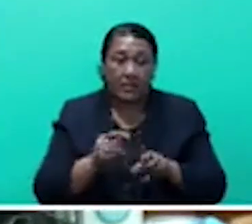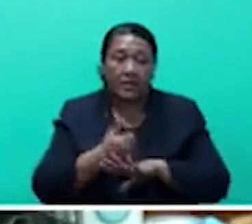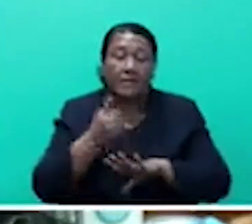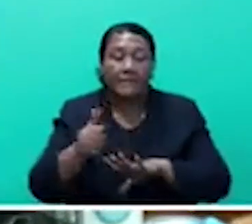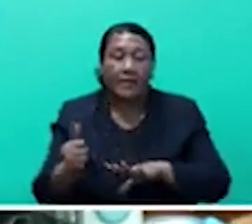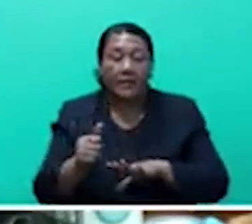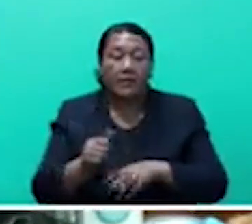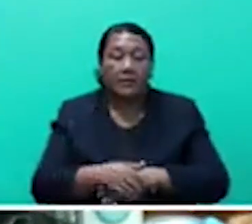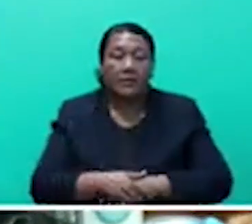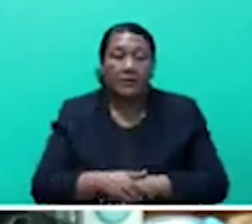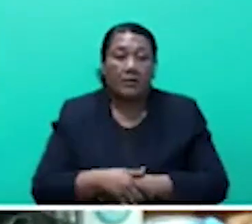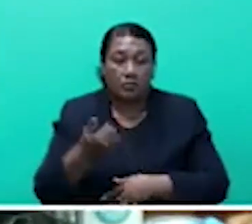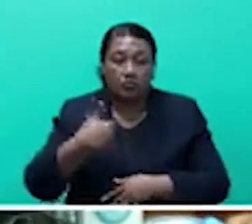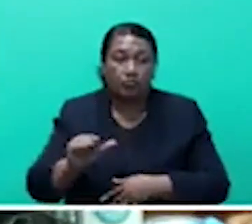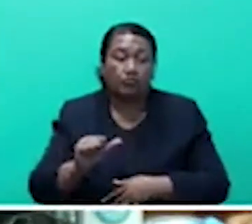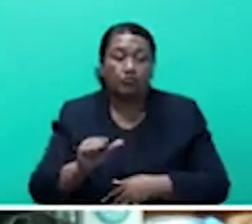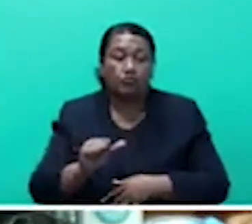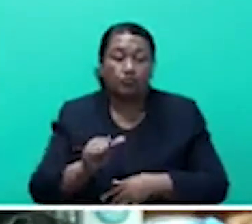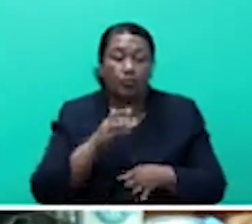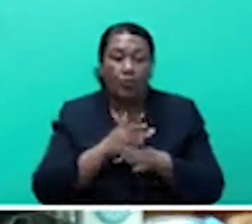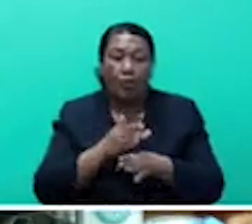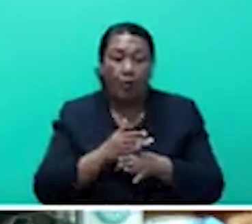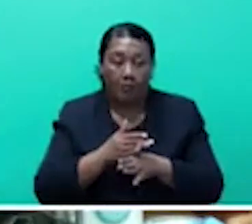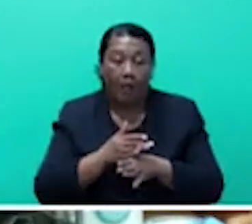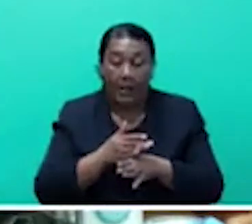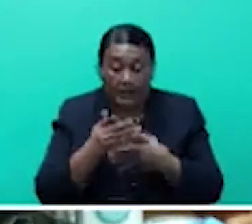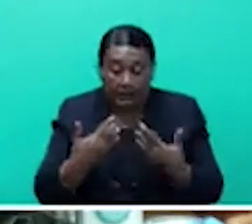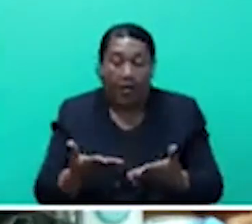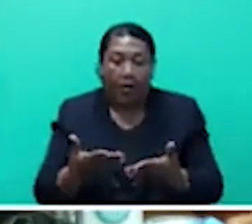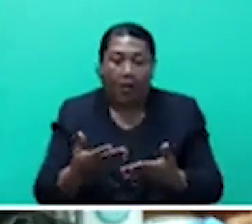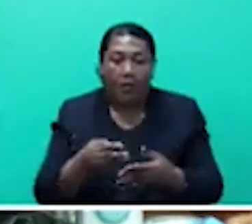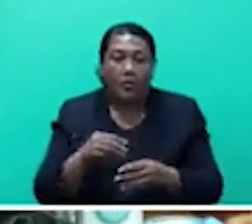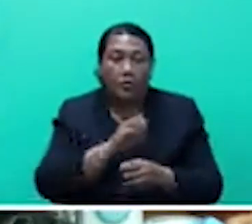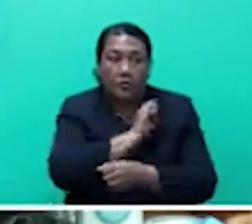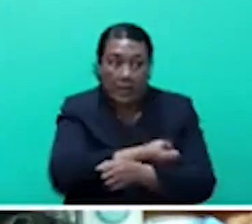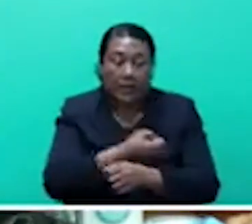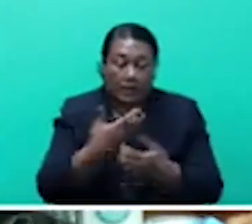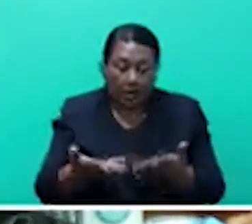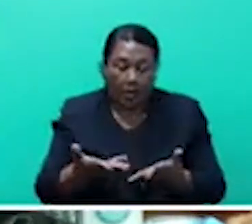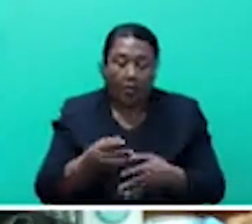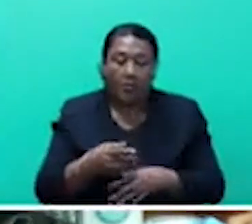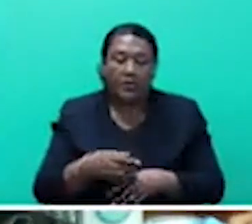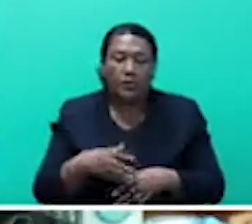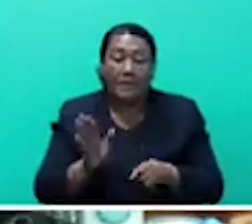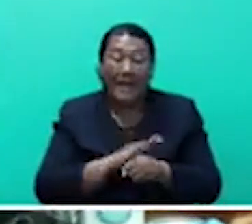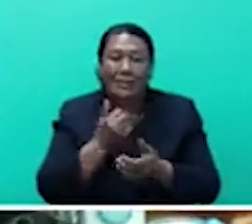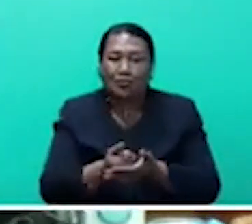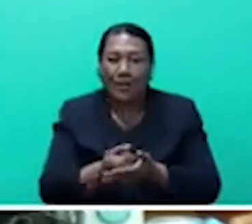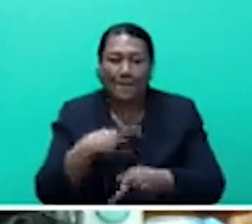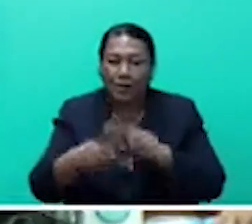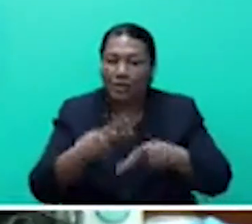into force recently to ensure that cases don't take too long is we have